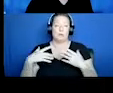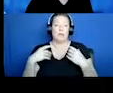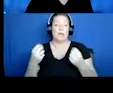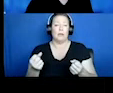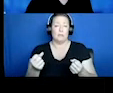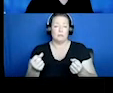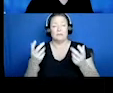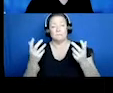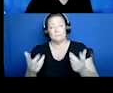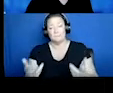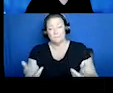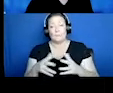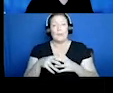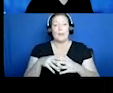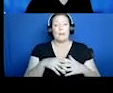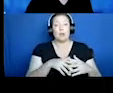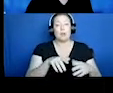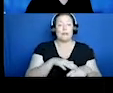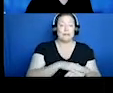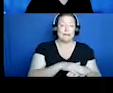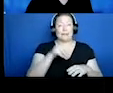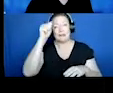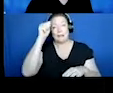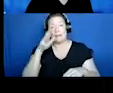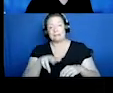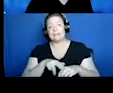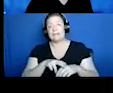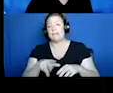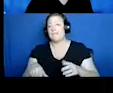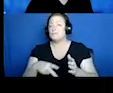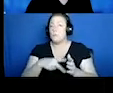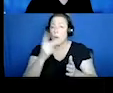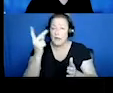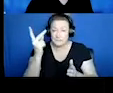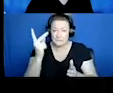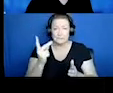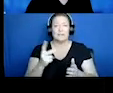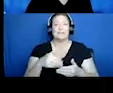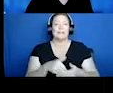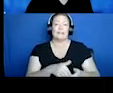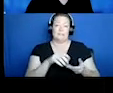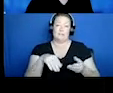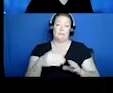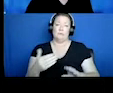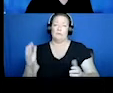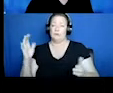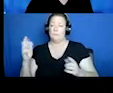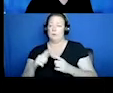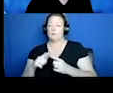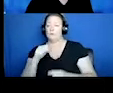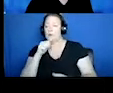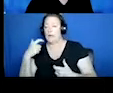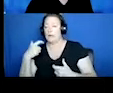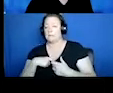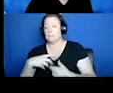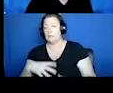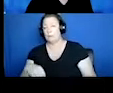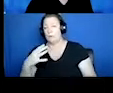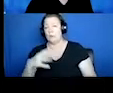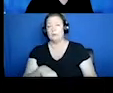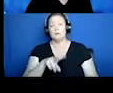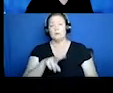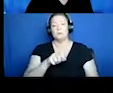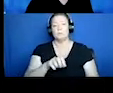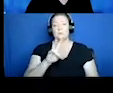That being said, American Indian and Alaska Natives have almost twice the infant mortality rate as non-Hispanic whites, 2.7 times more likely